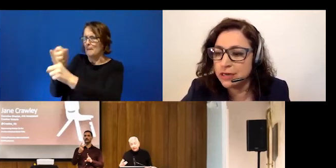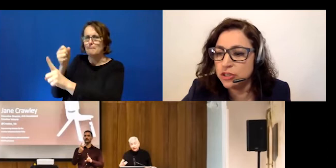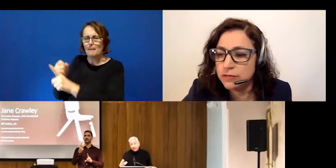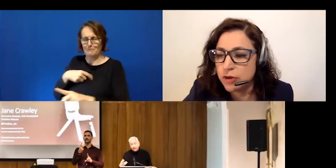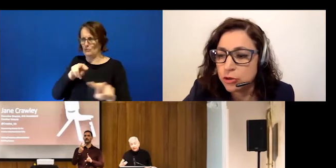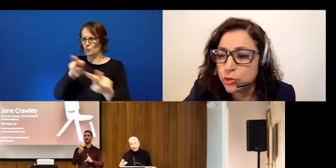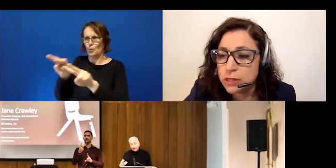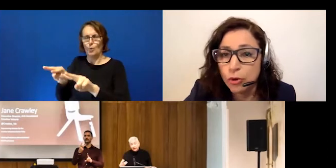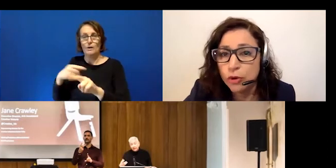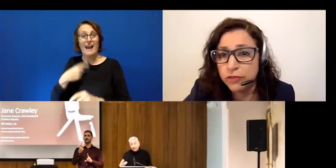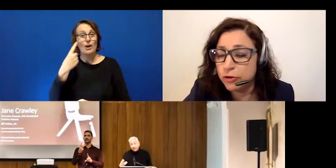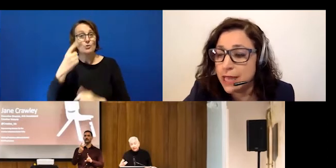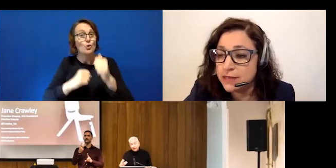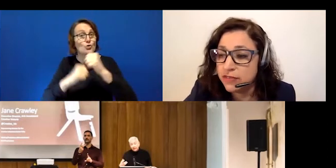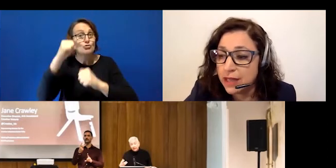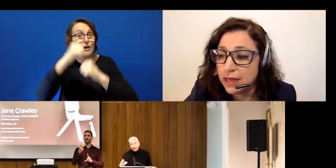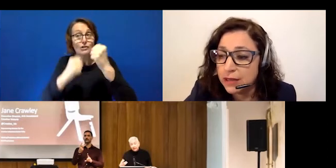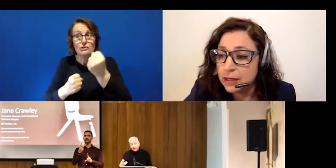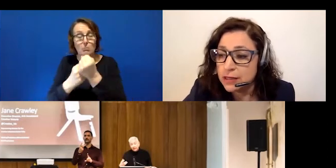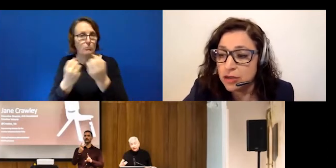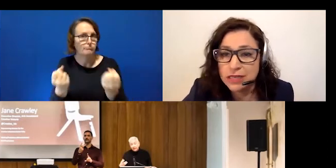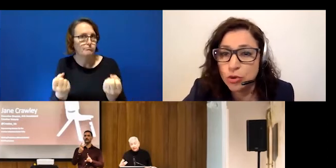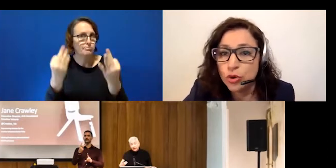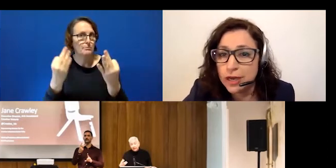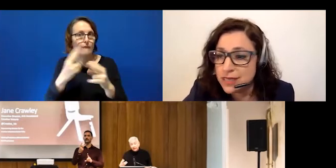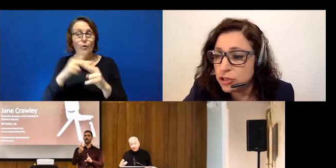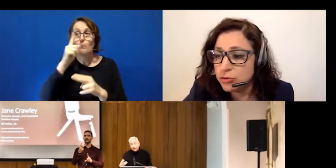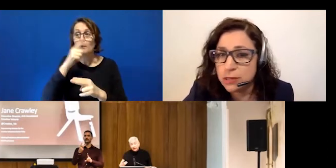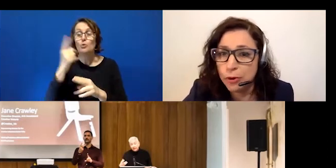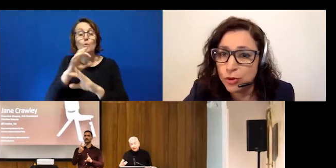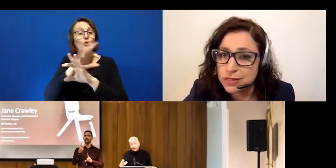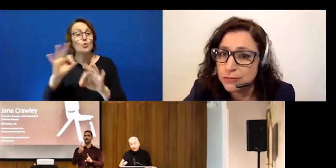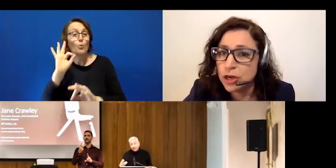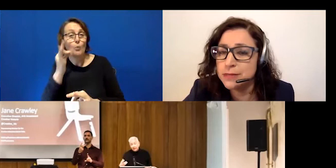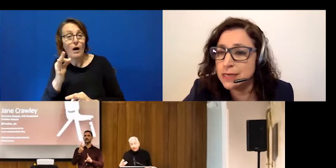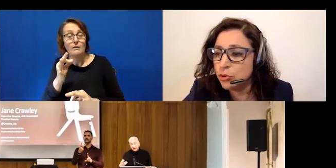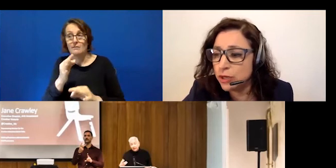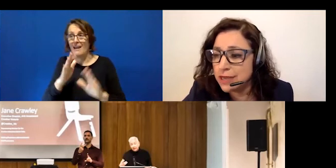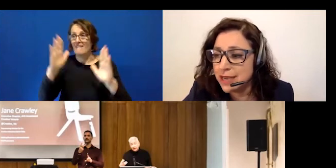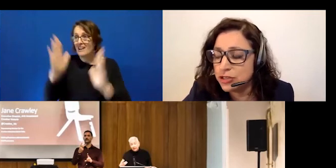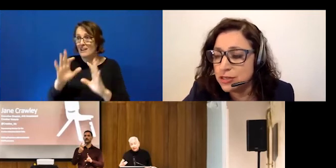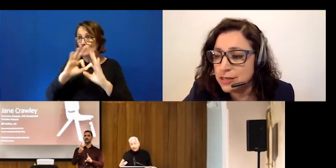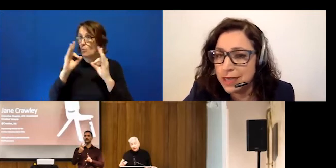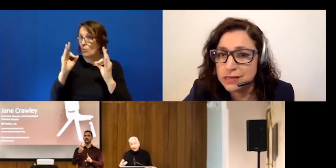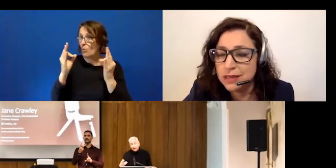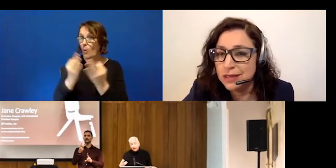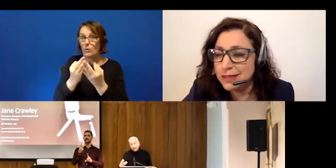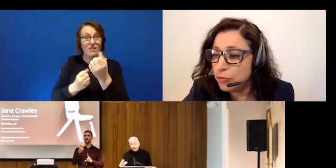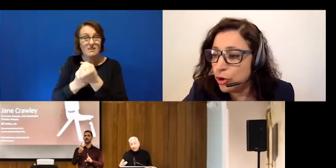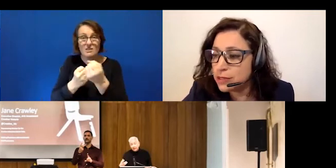a reduction of structural support for creatives of colour, so less organisational support, sometimes less organisations and